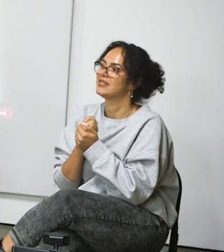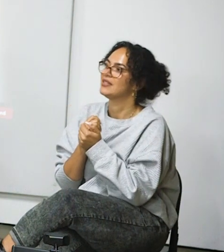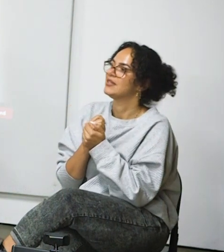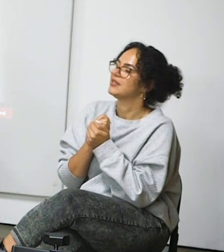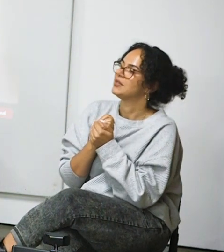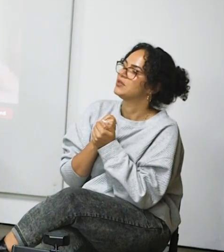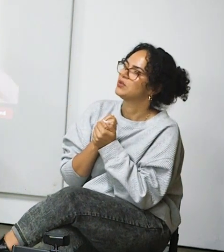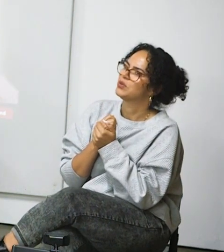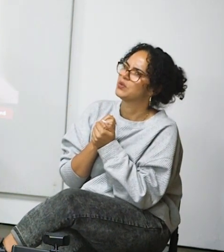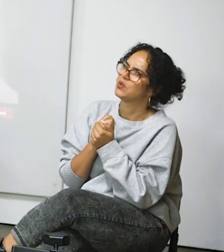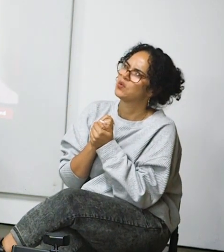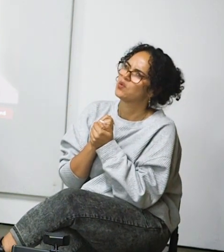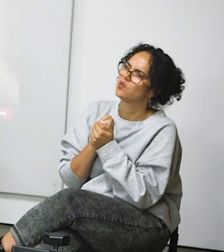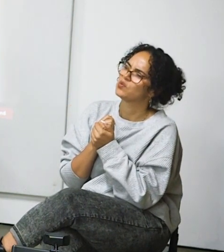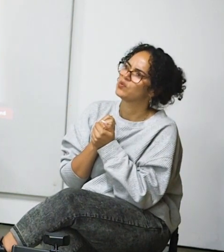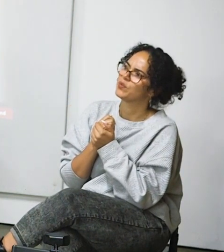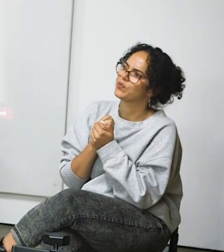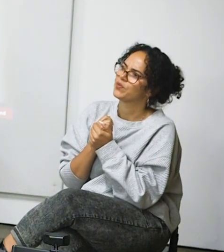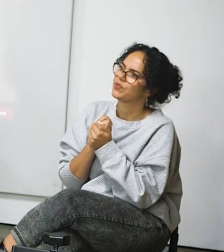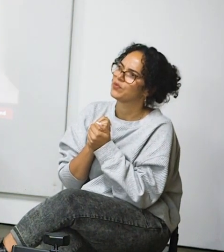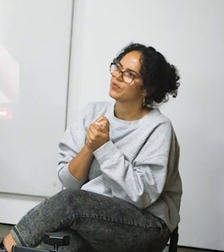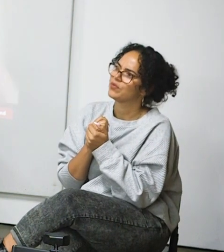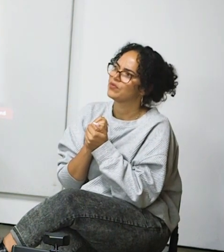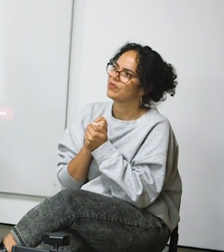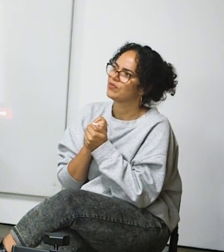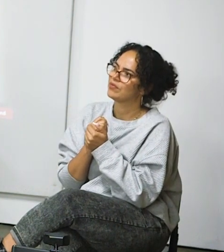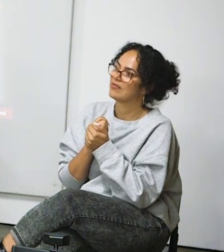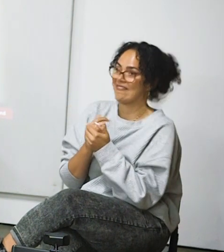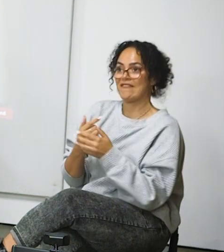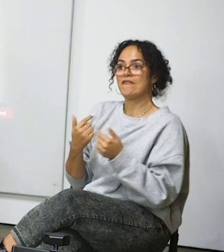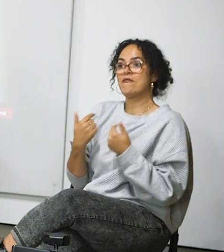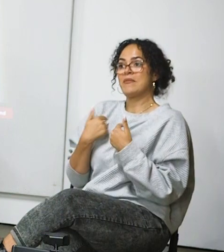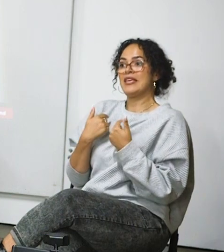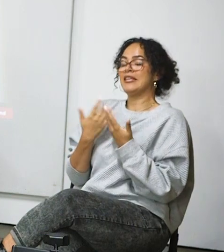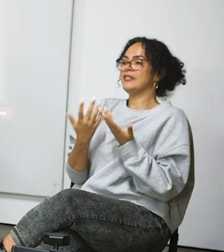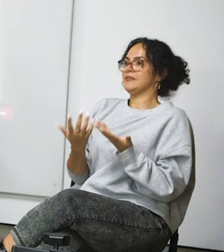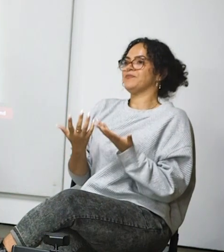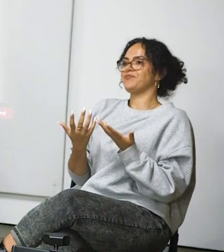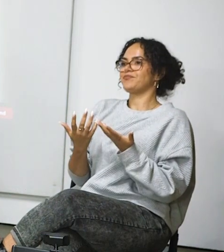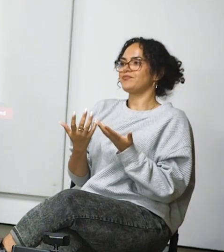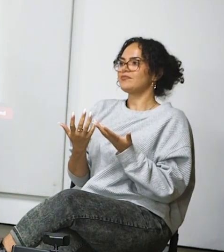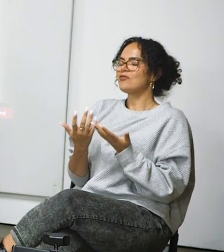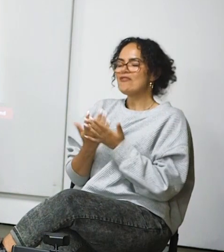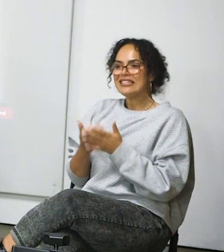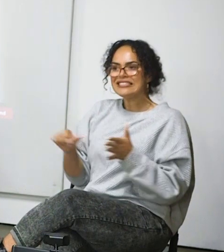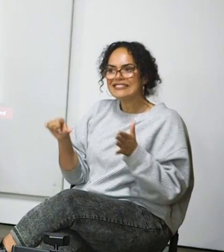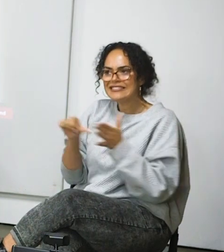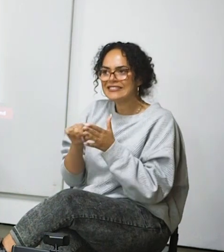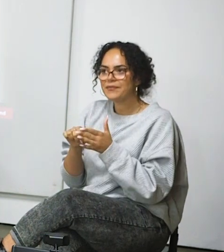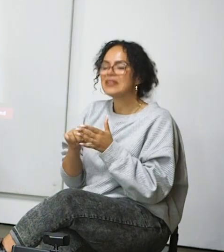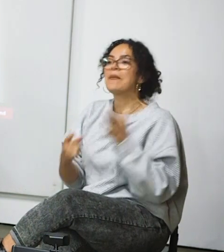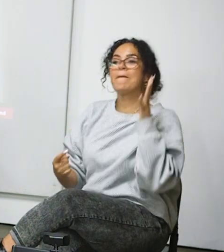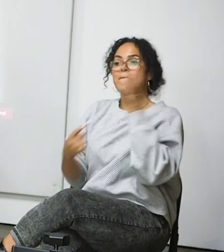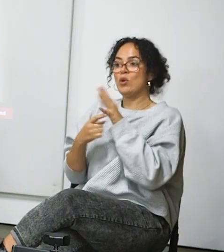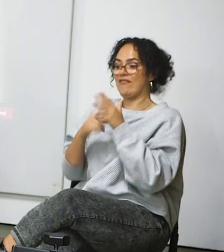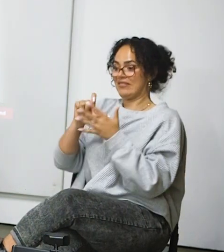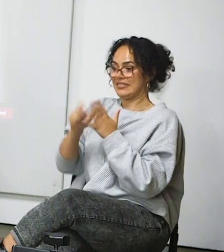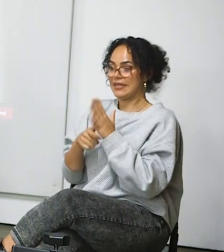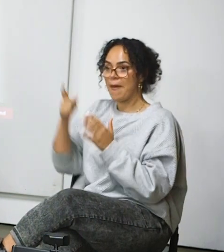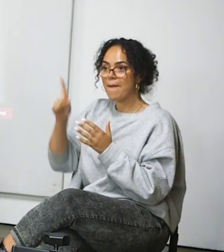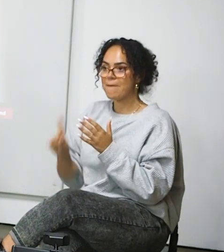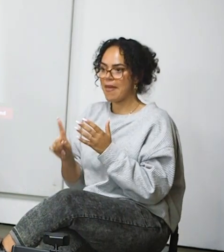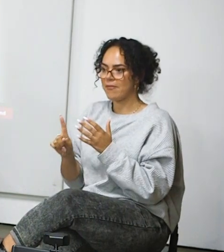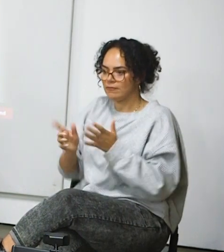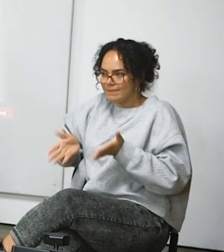access? So for me, actually physically getting disabled people into those spaces is really important. And that's going